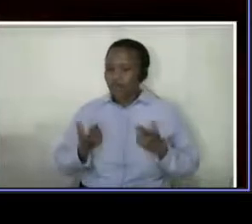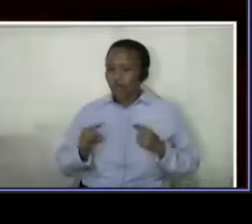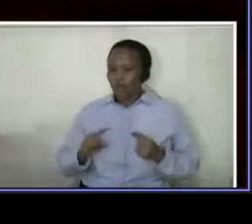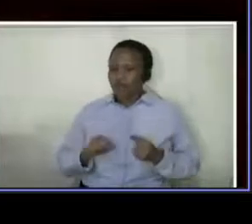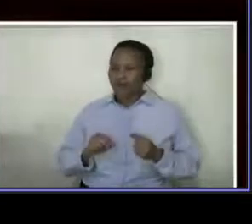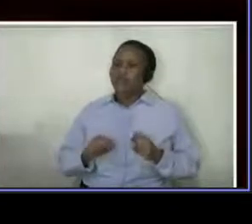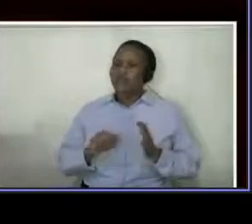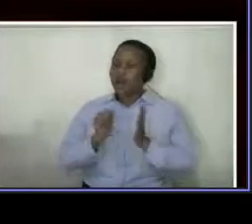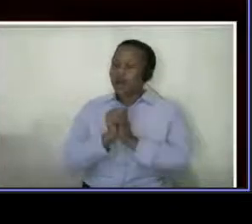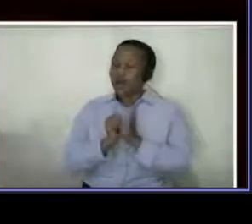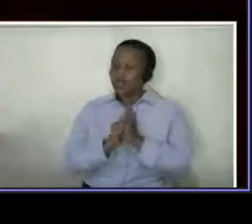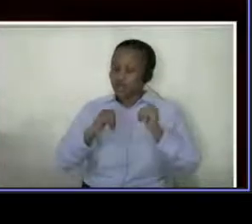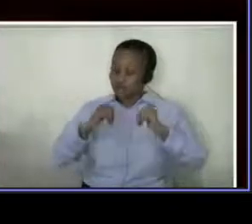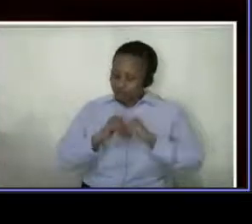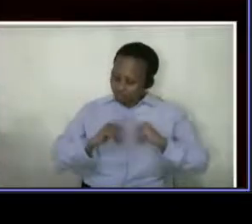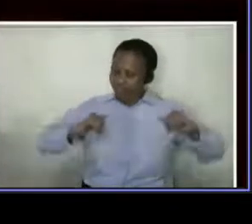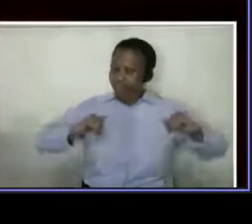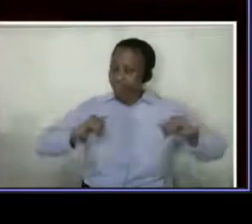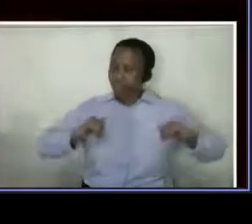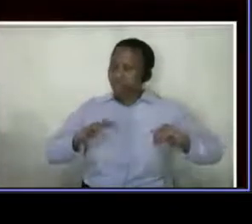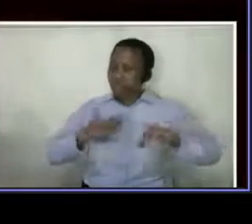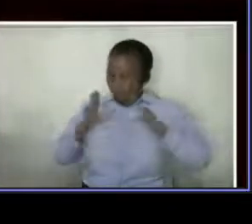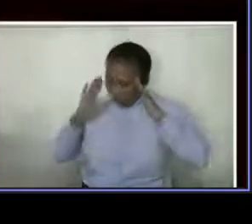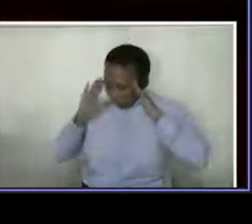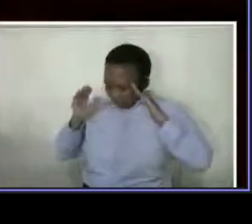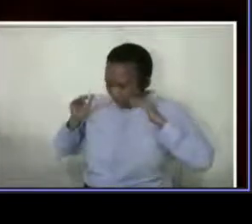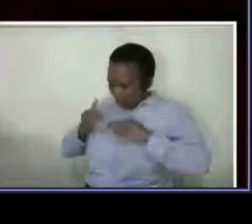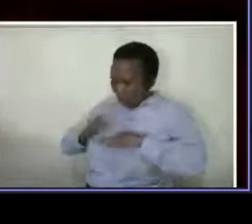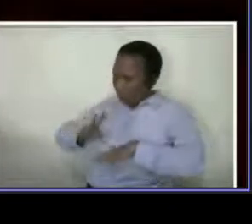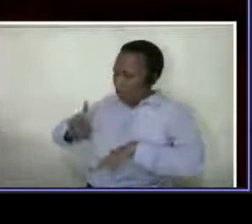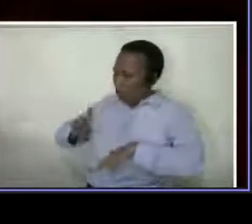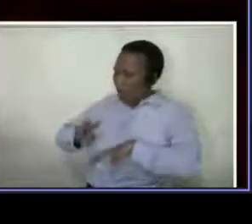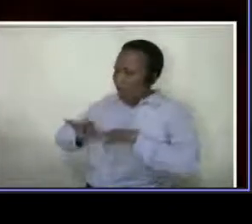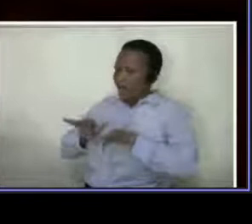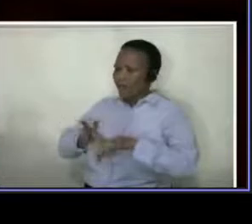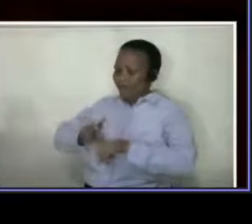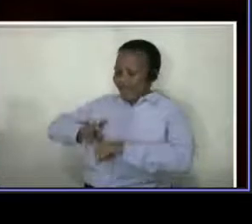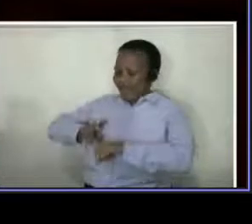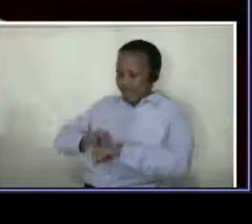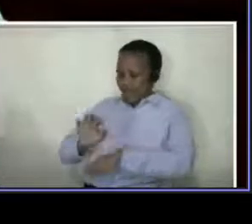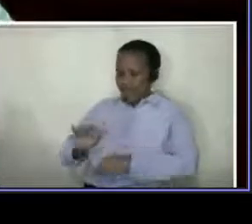and focus on the needs of the people on the ground. We've seen parties with